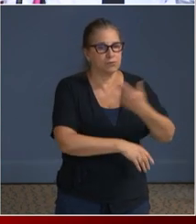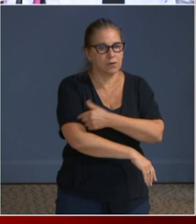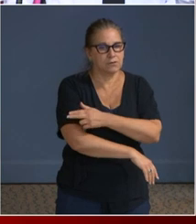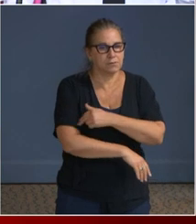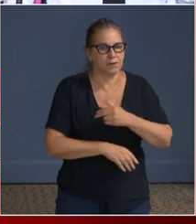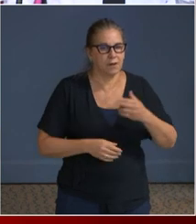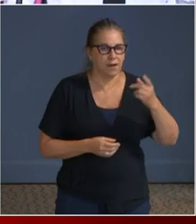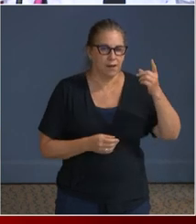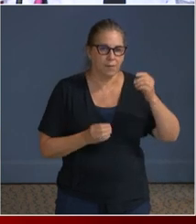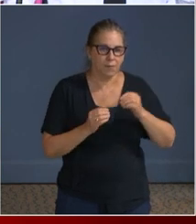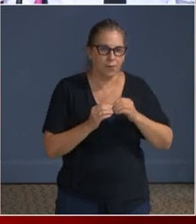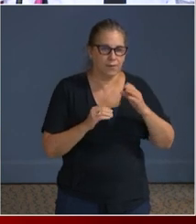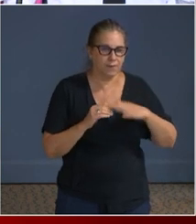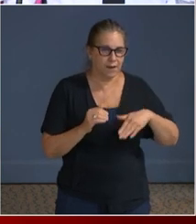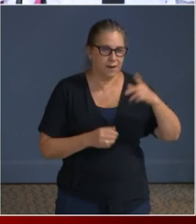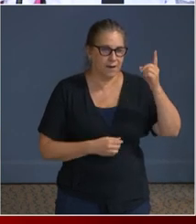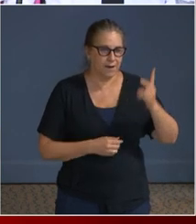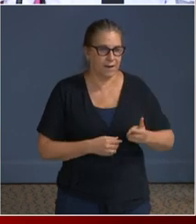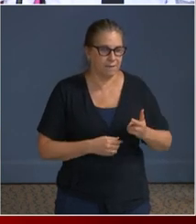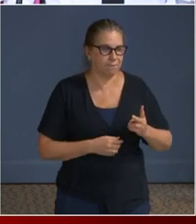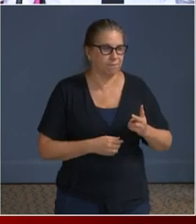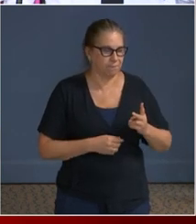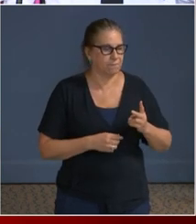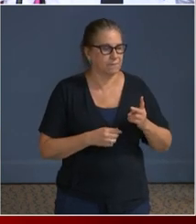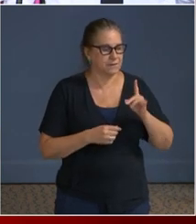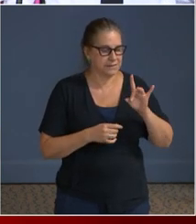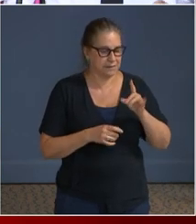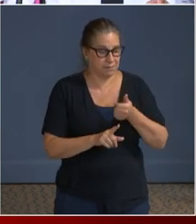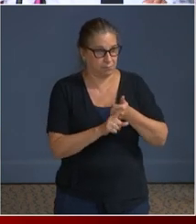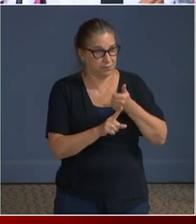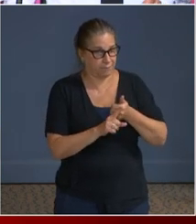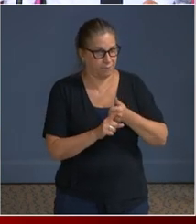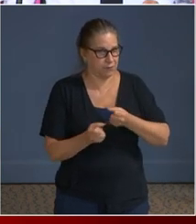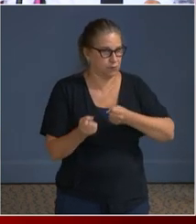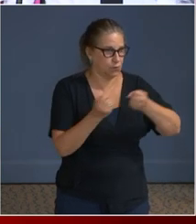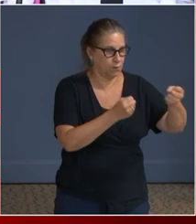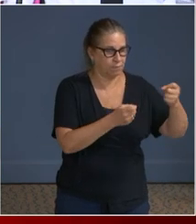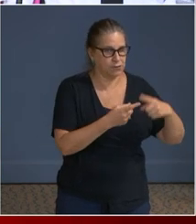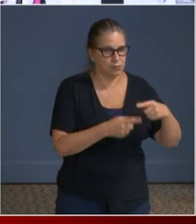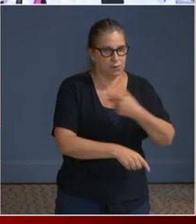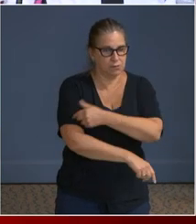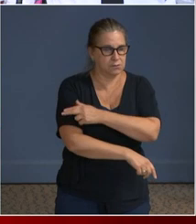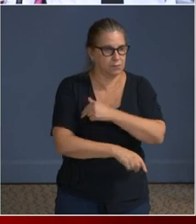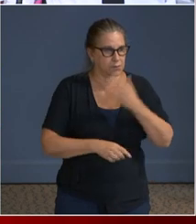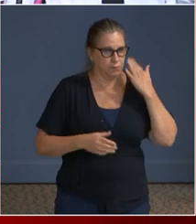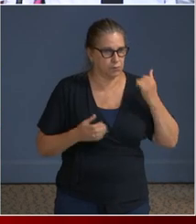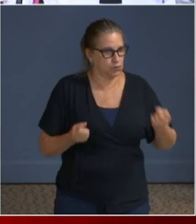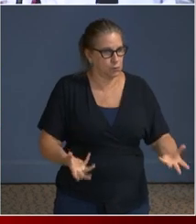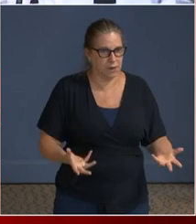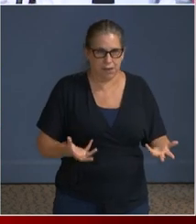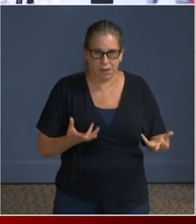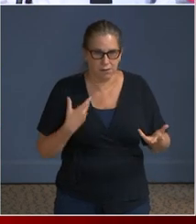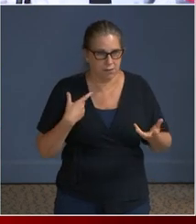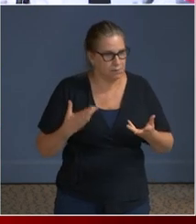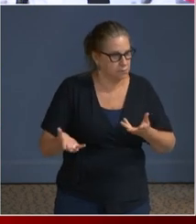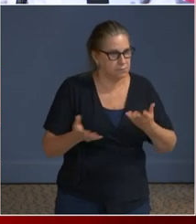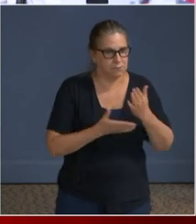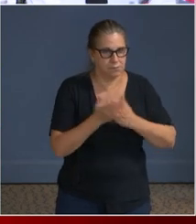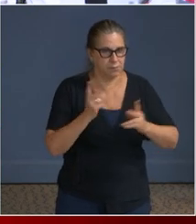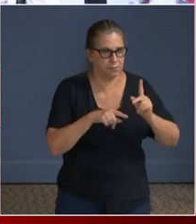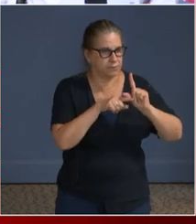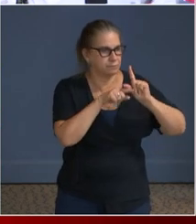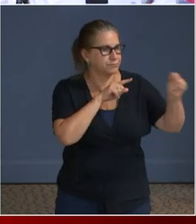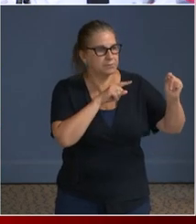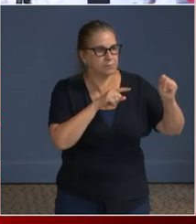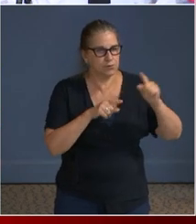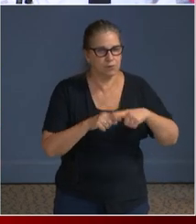half self-transported, and that provided or created difficulty with us figuring out exactly who the victims were and what their